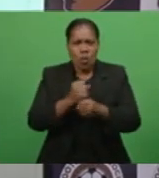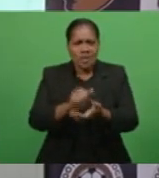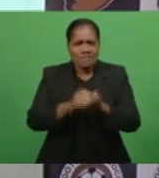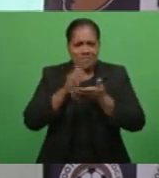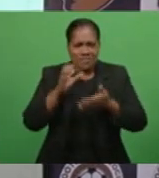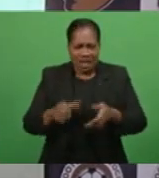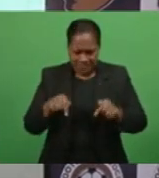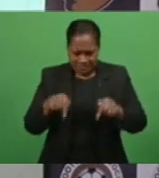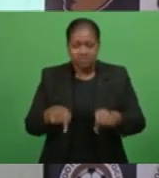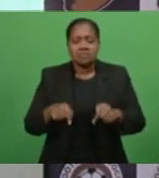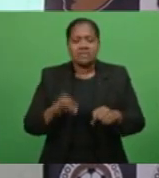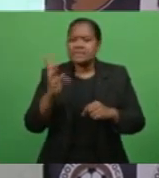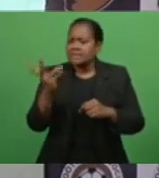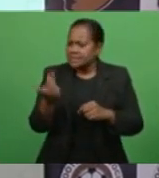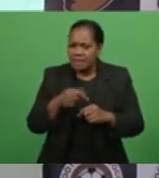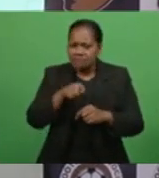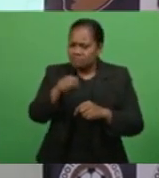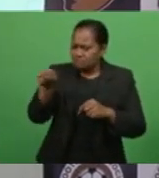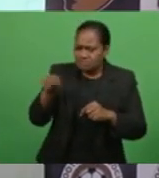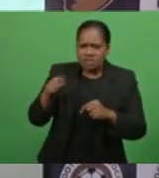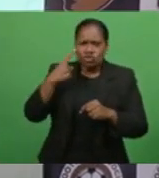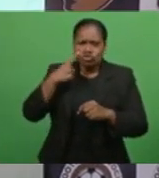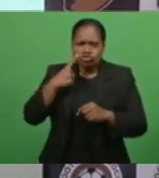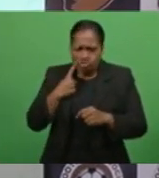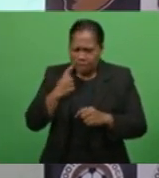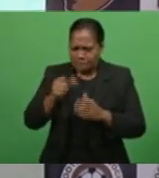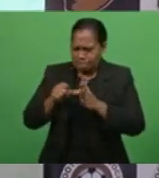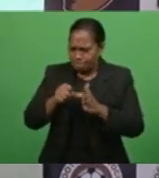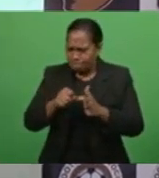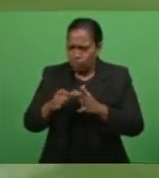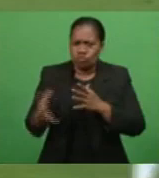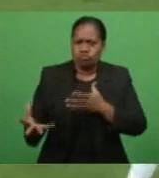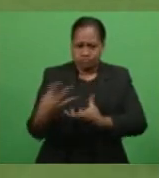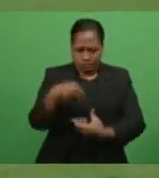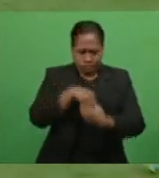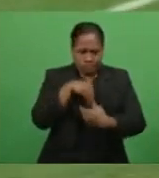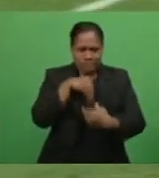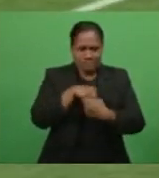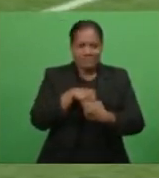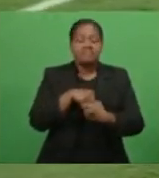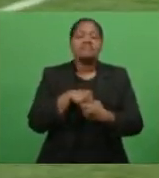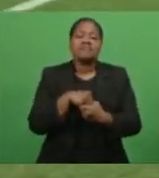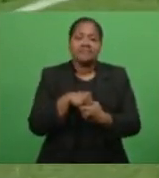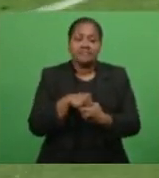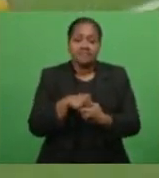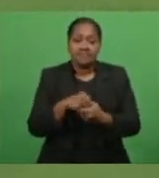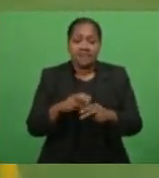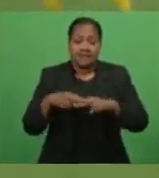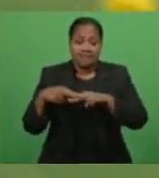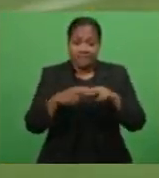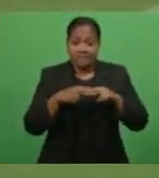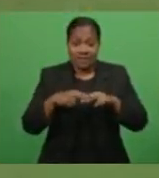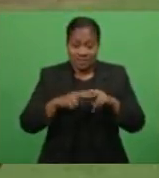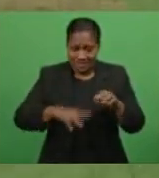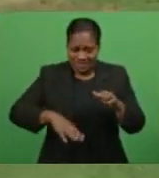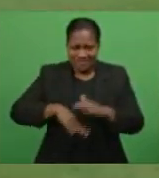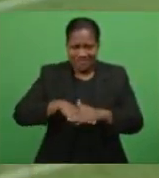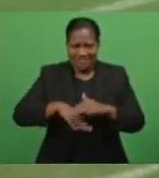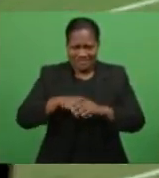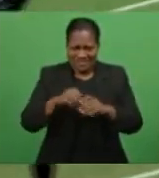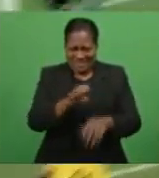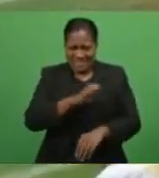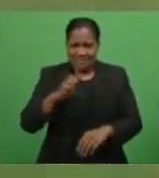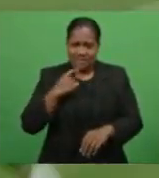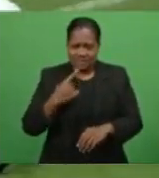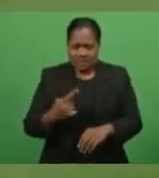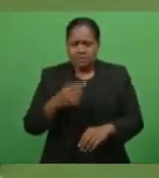very hard for a place in the squad. Fiji FA Chief Executive Mohammed Yusuf believes the football